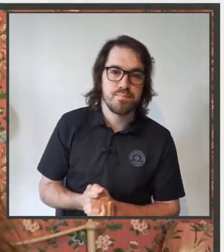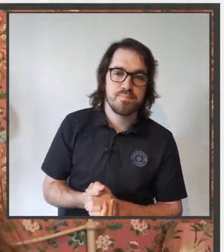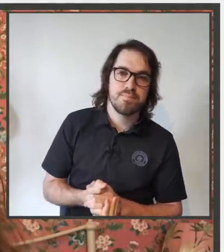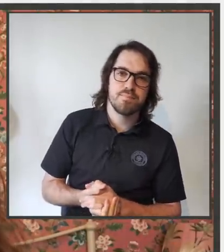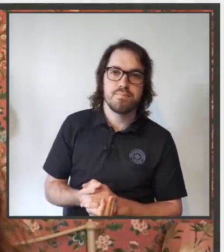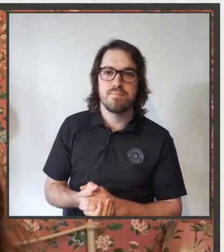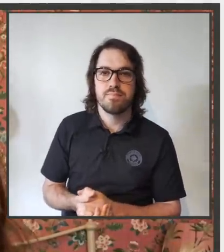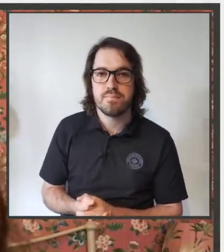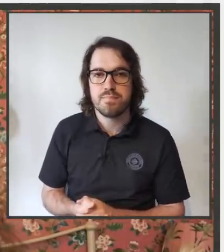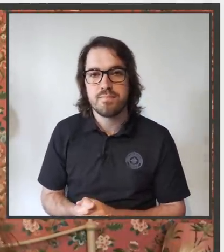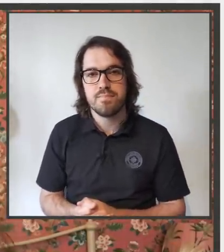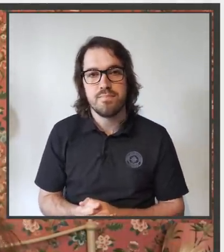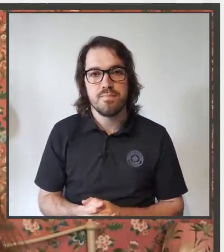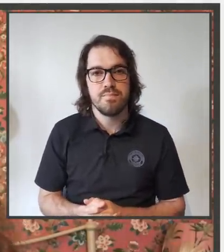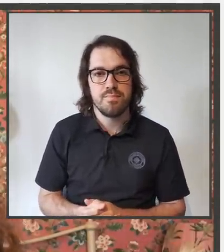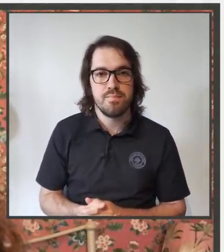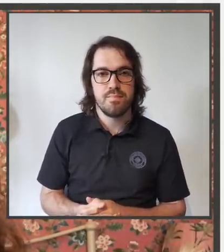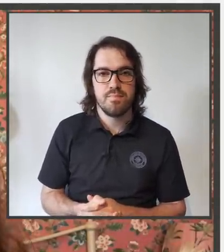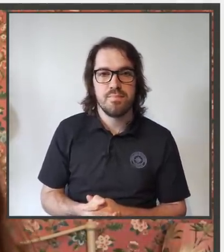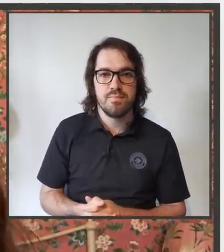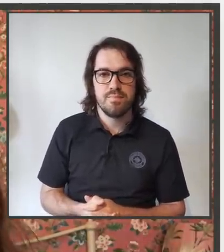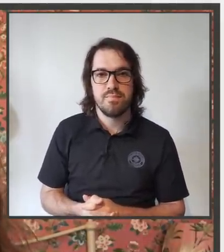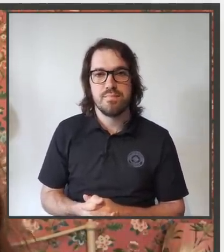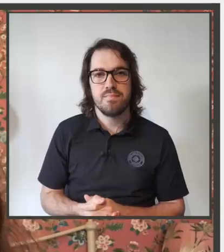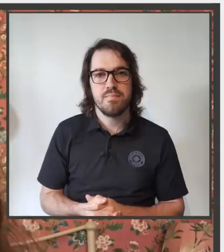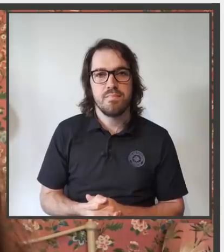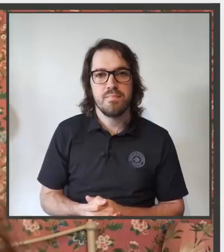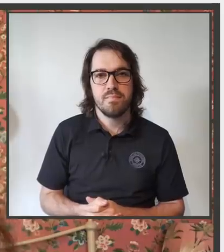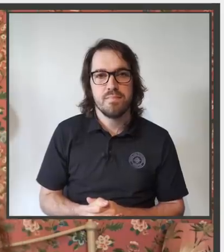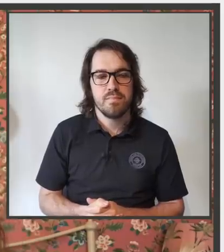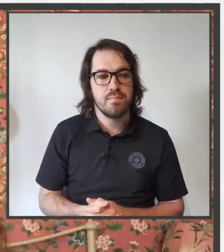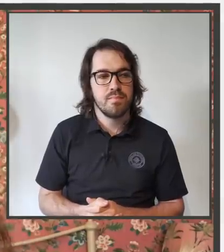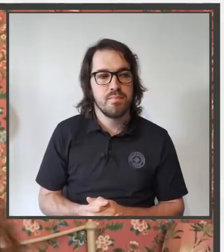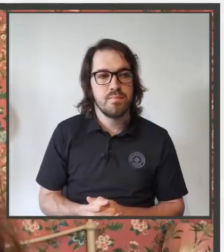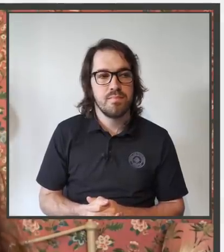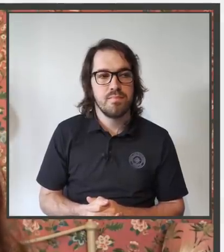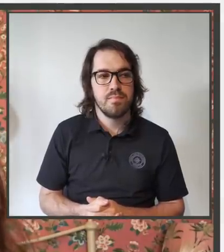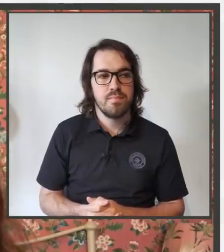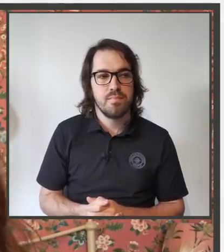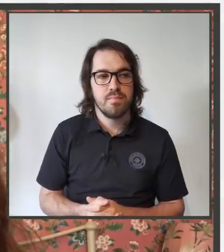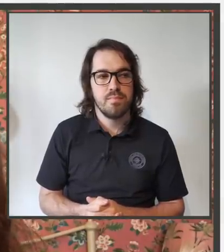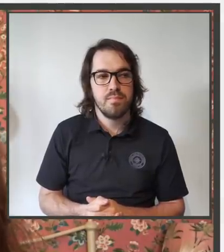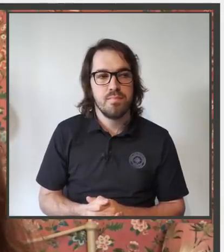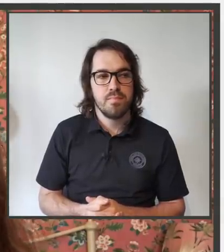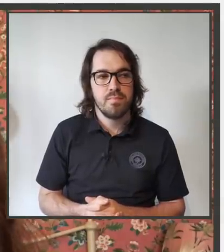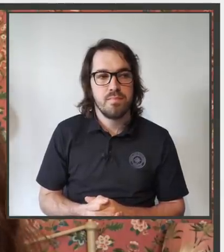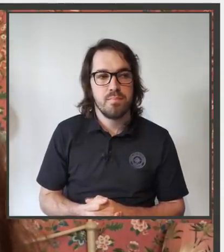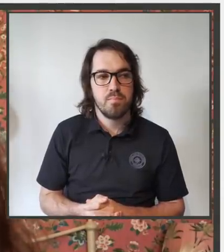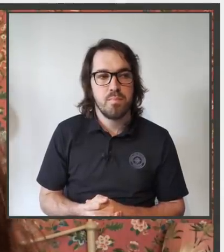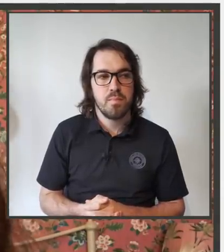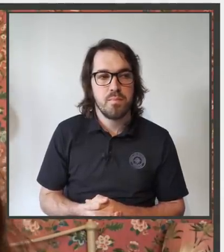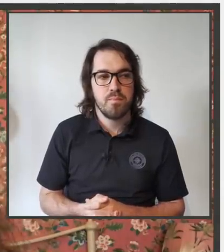is quite disabling for you, you can't function as normal. And same, you can be stricken by fear or stricken